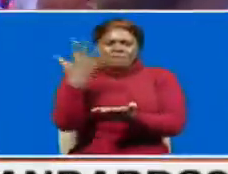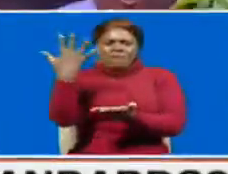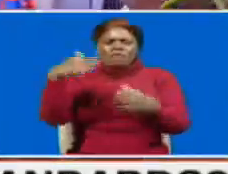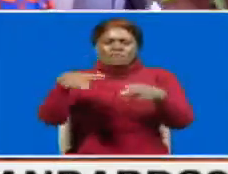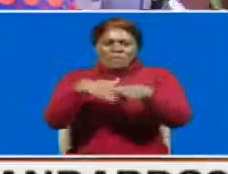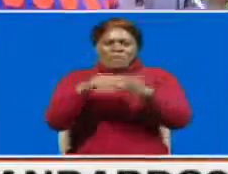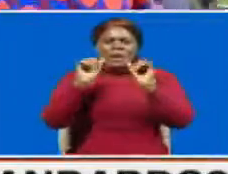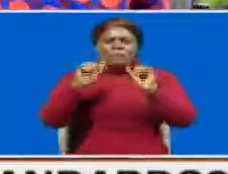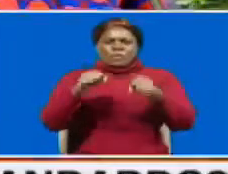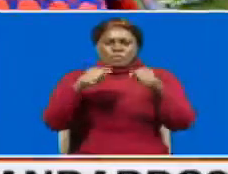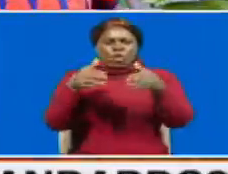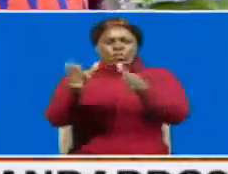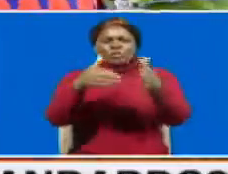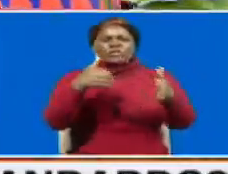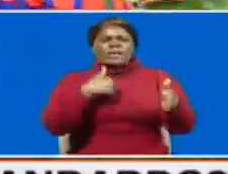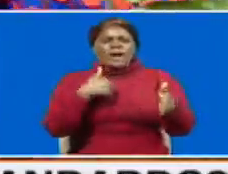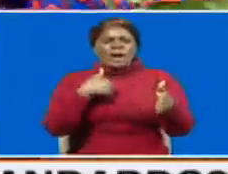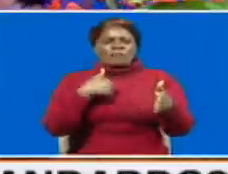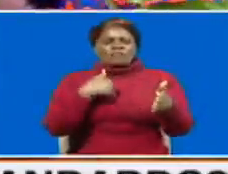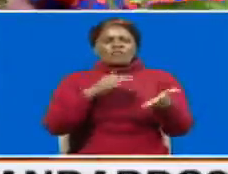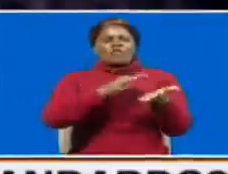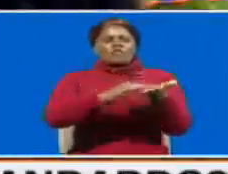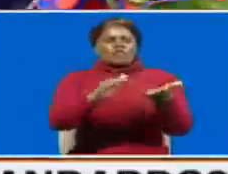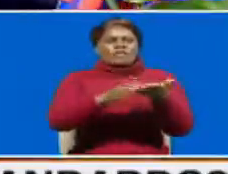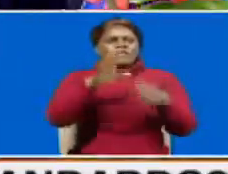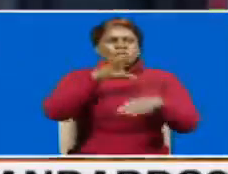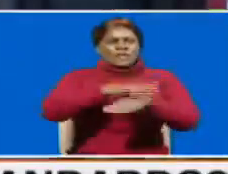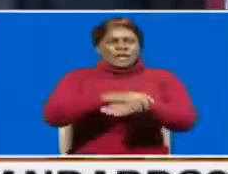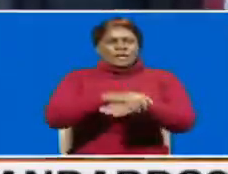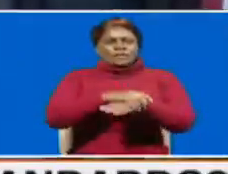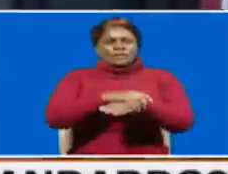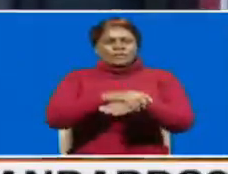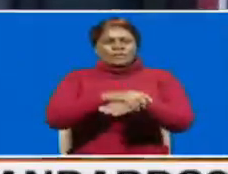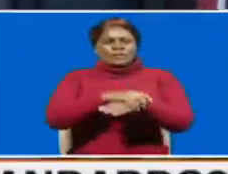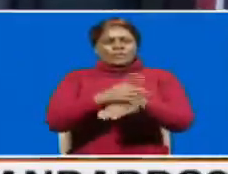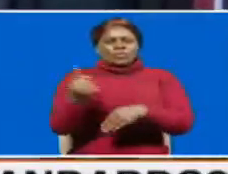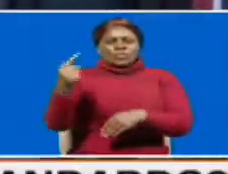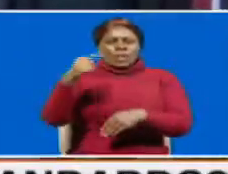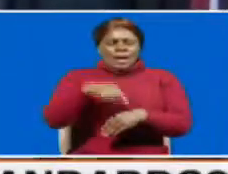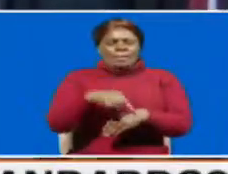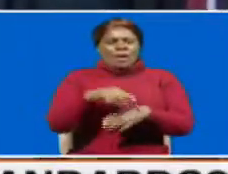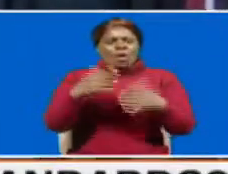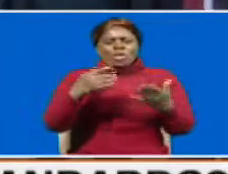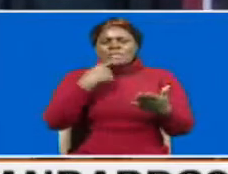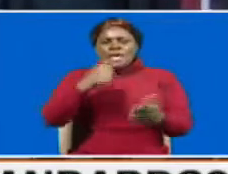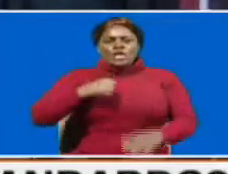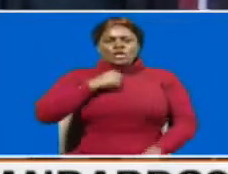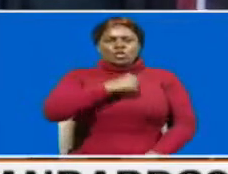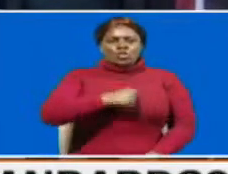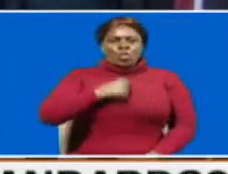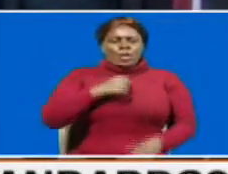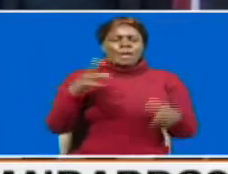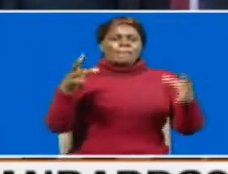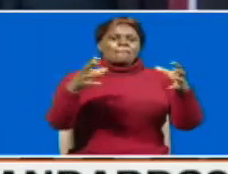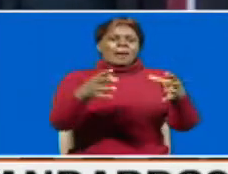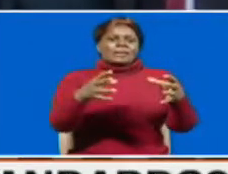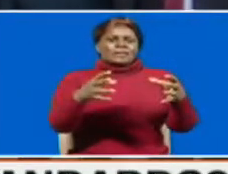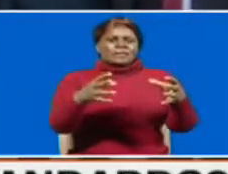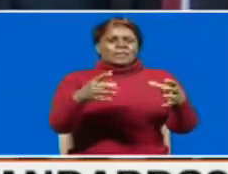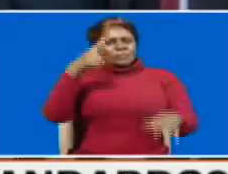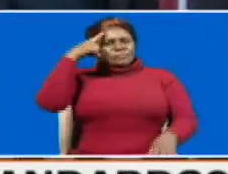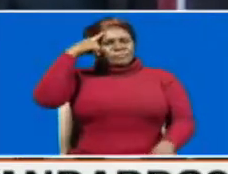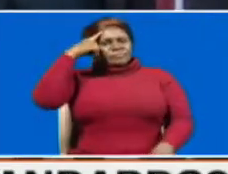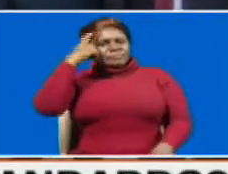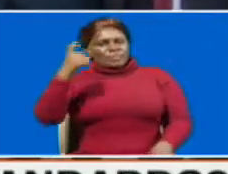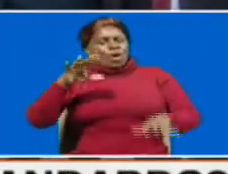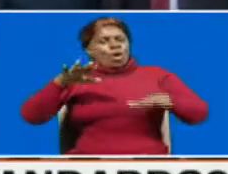they still have an opportunity to be pardoned by the party should they show up and either apologize to the party for their